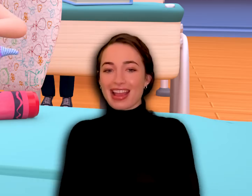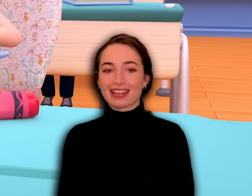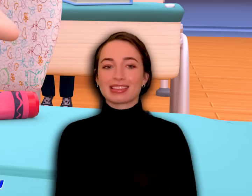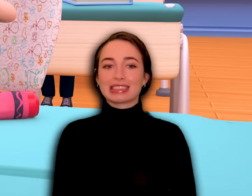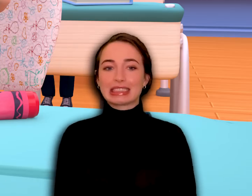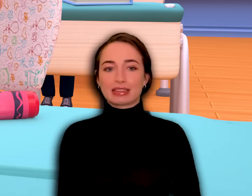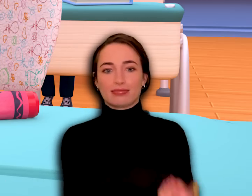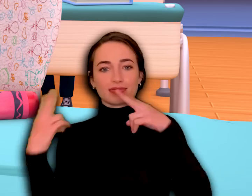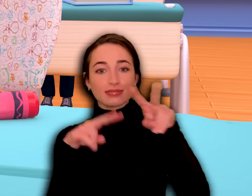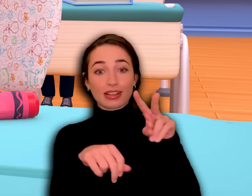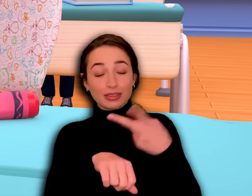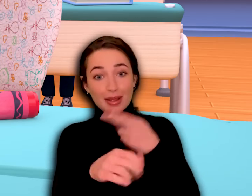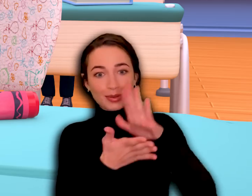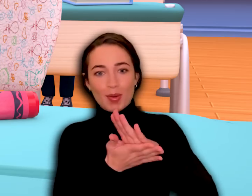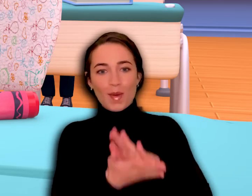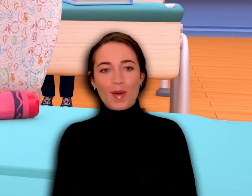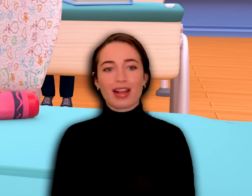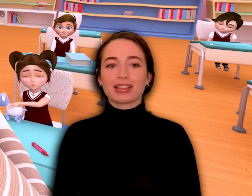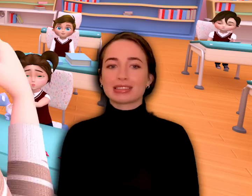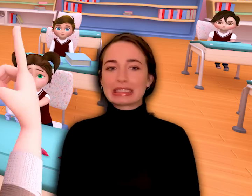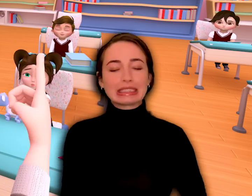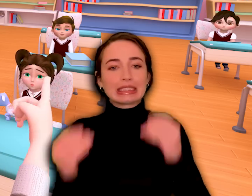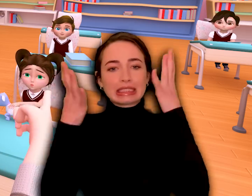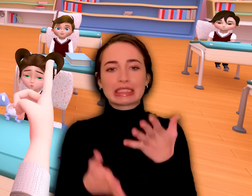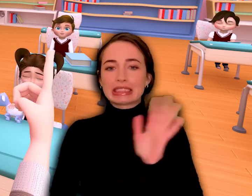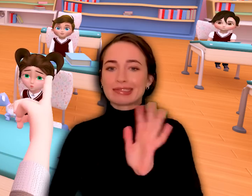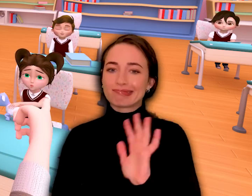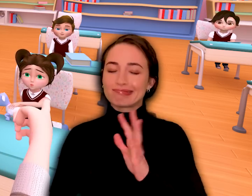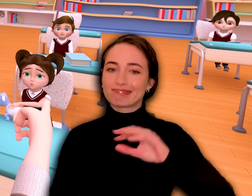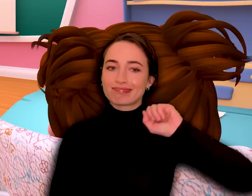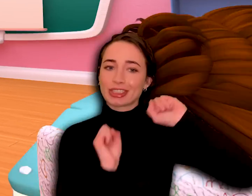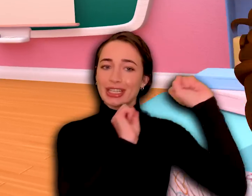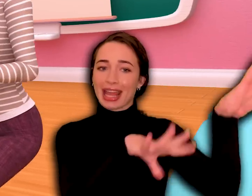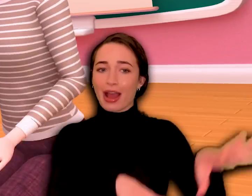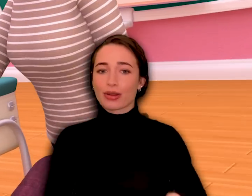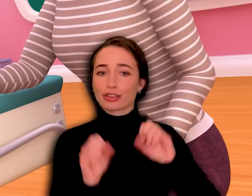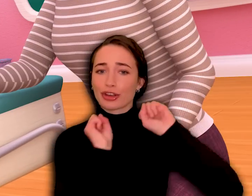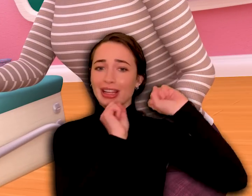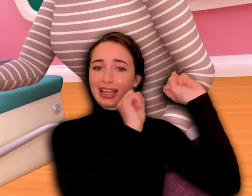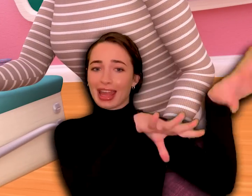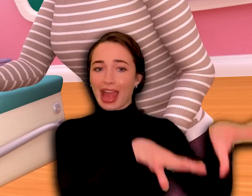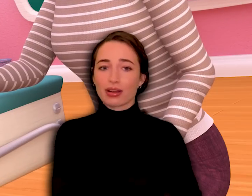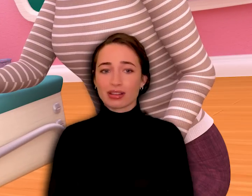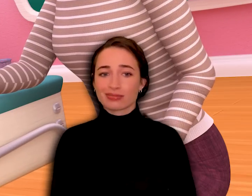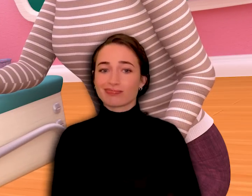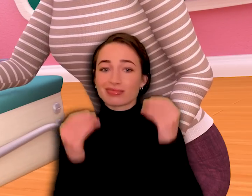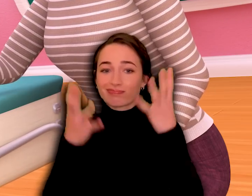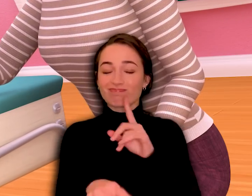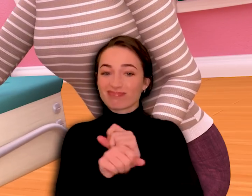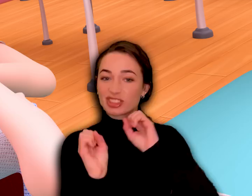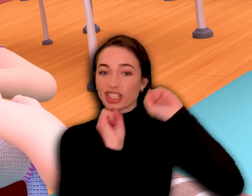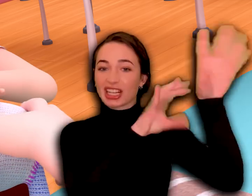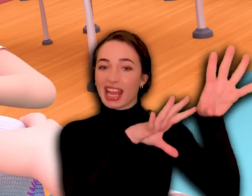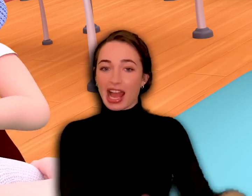laugh and play to see the lamb at school and so the teacher turn it out turn it out turn it out